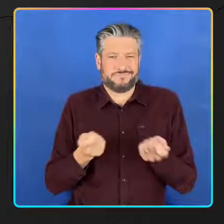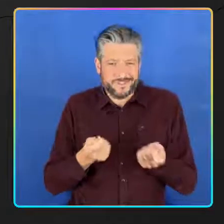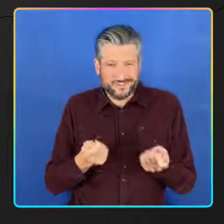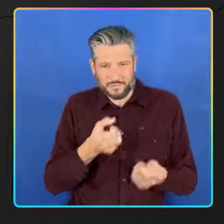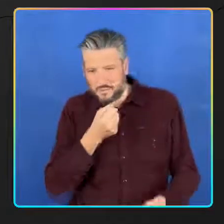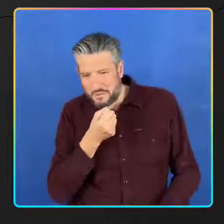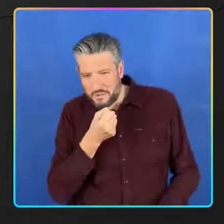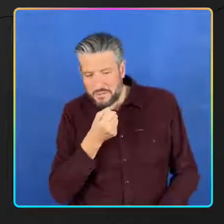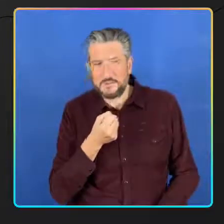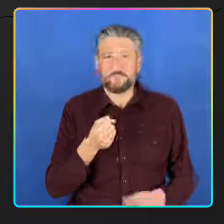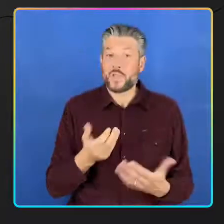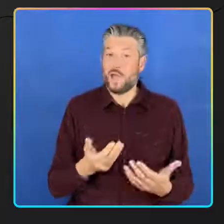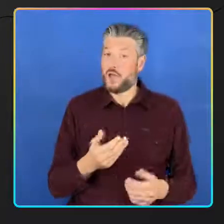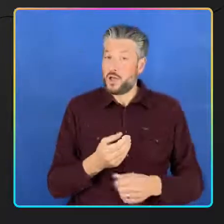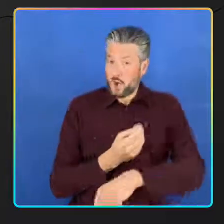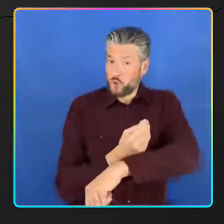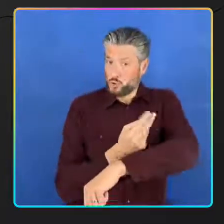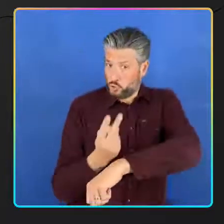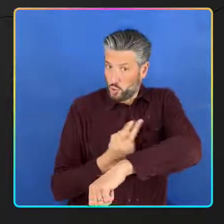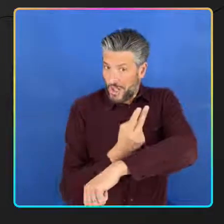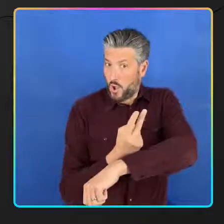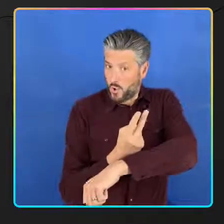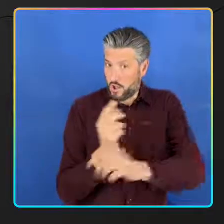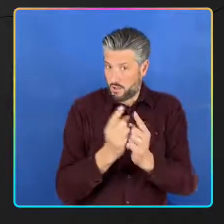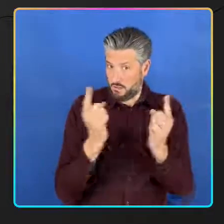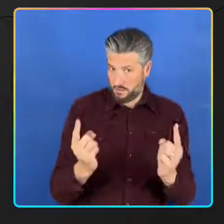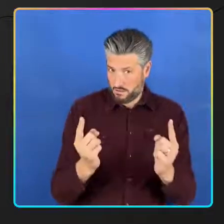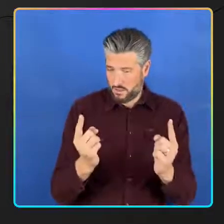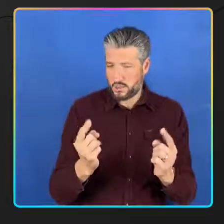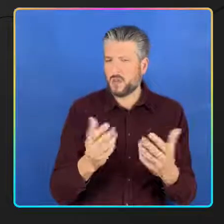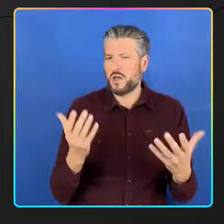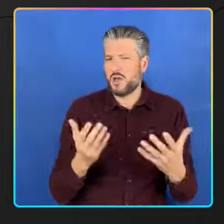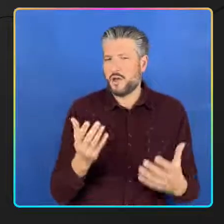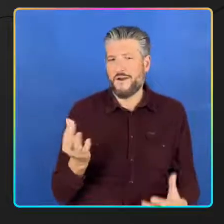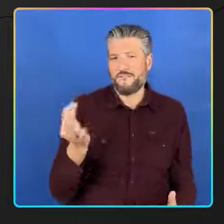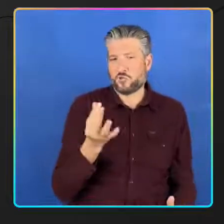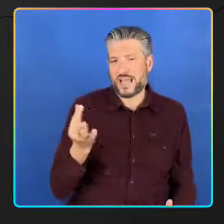2 hours every Friday, every other Friday.